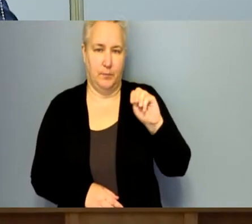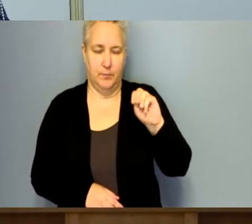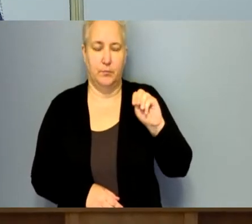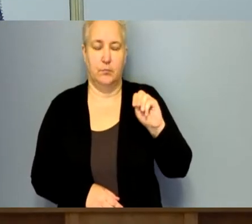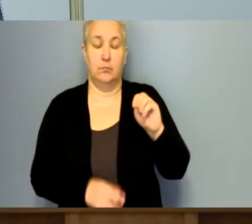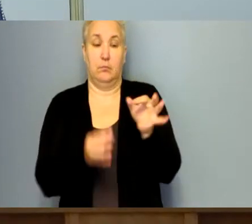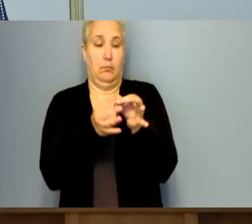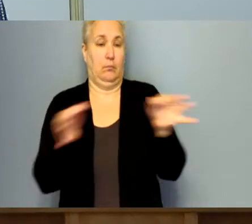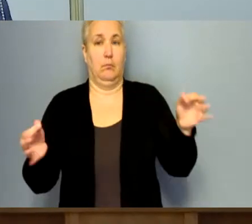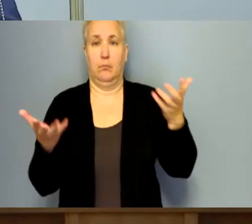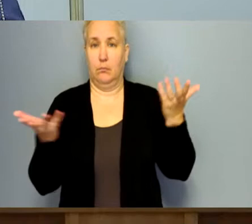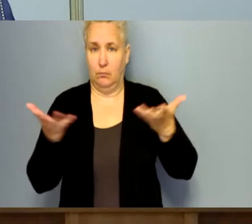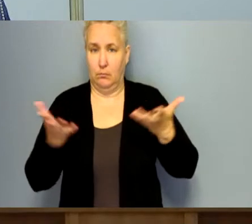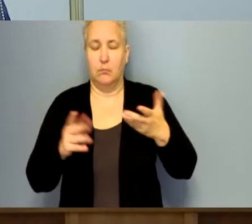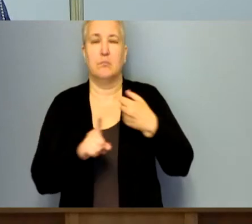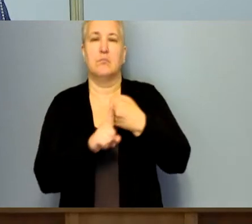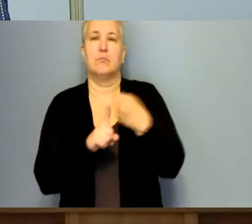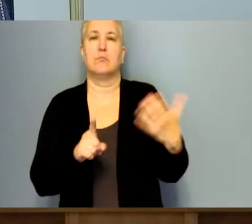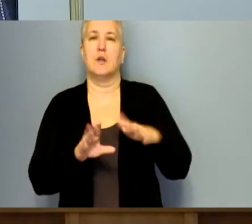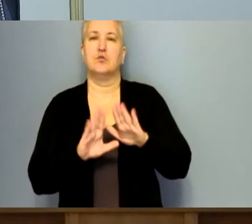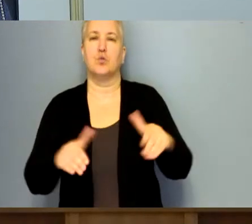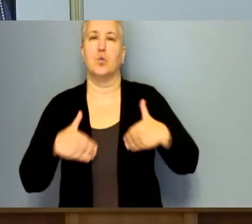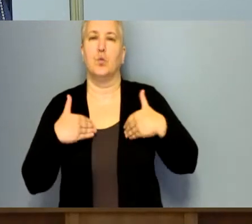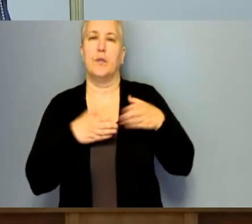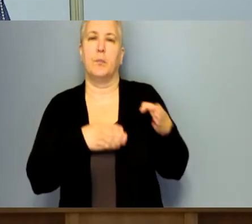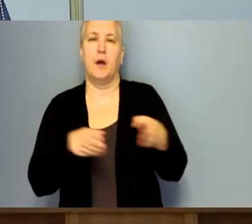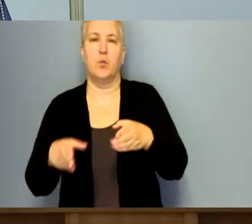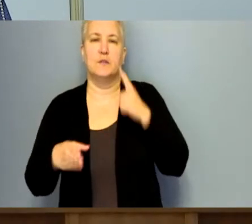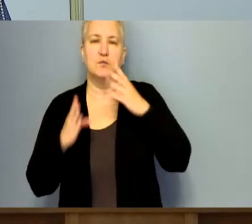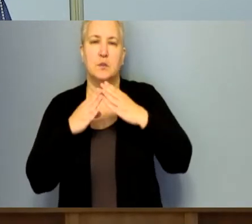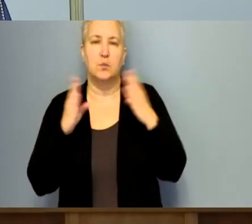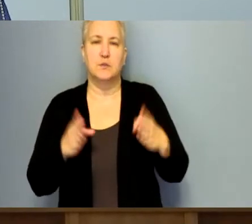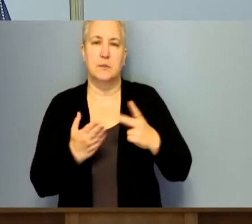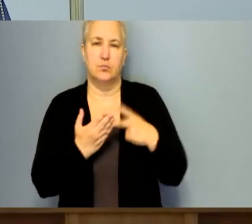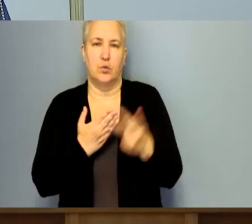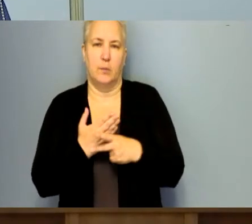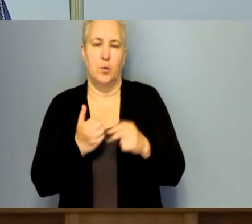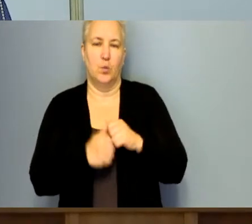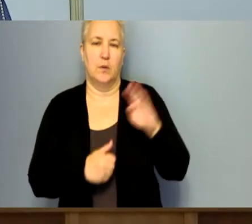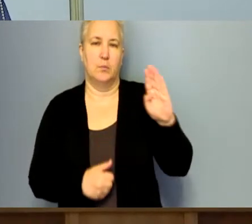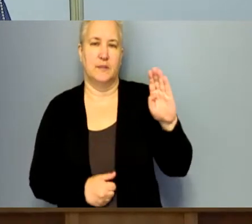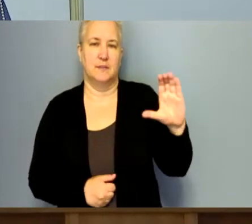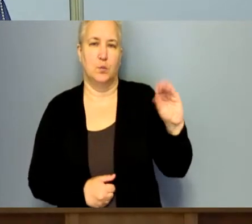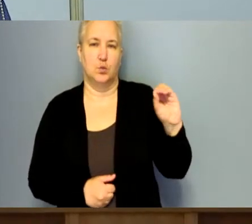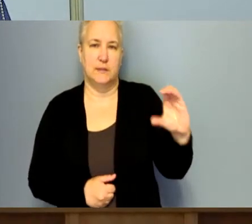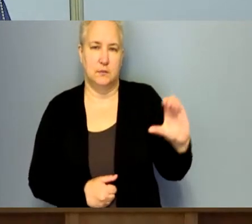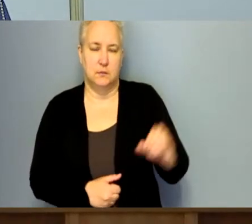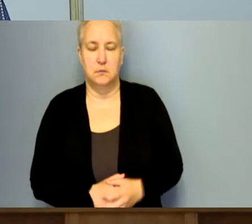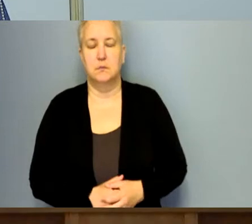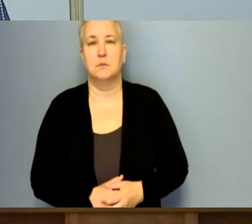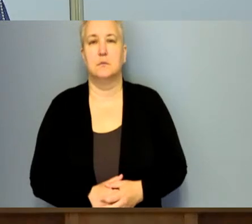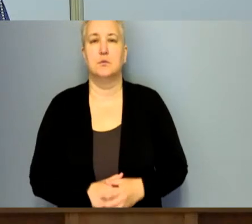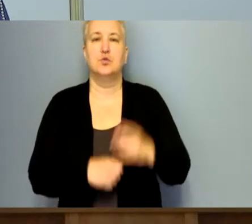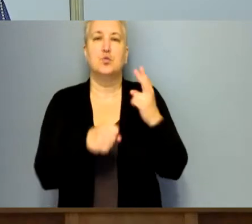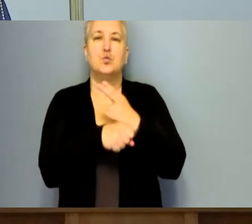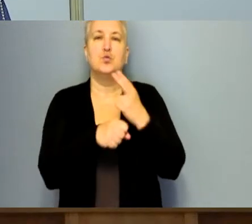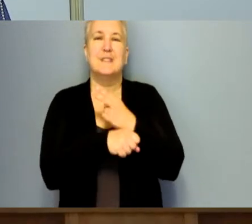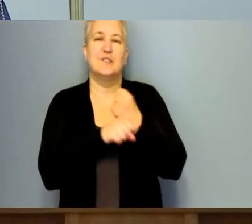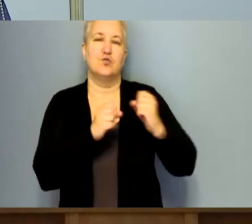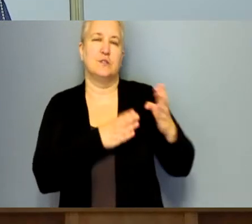to expand the Children Youth Pathways to Housing program with BCOC using rescue plan